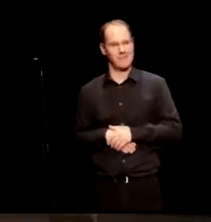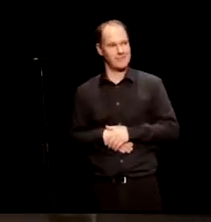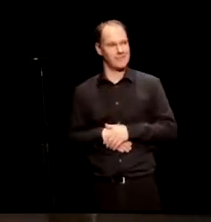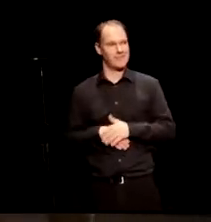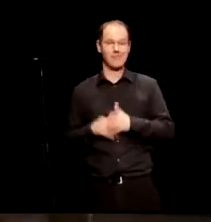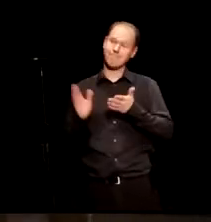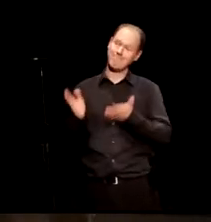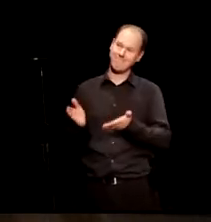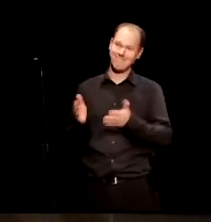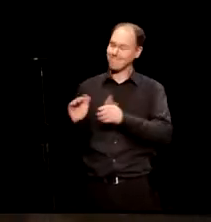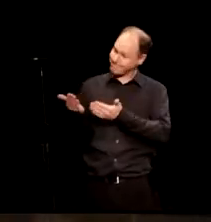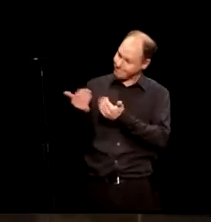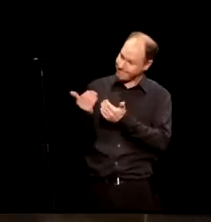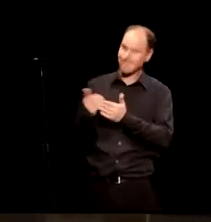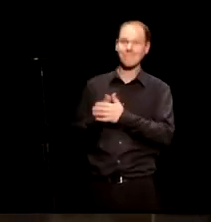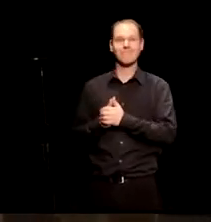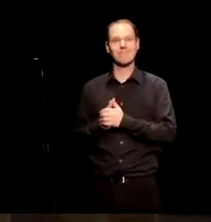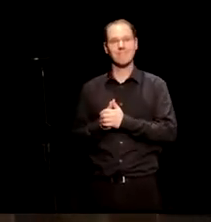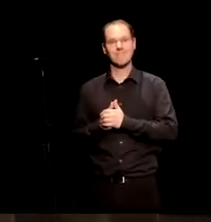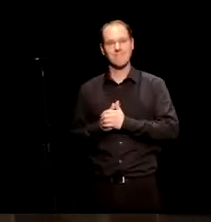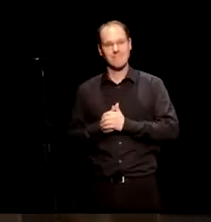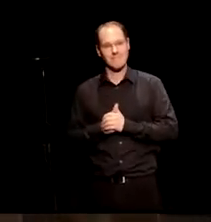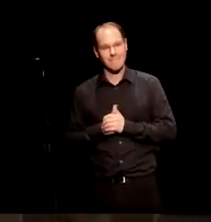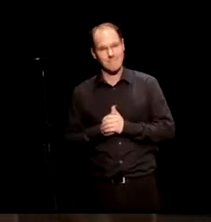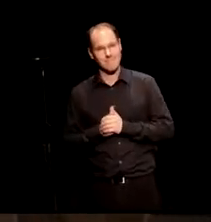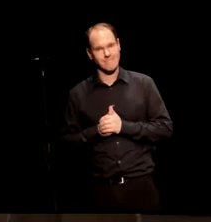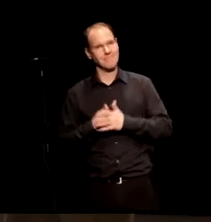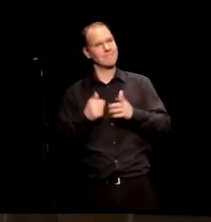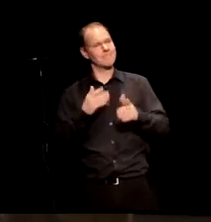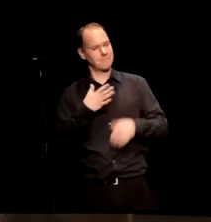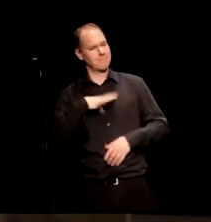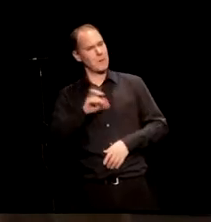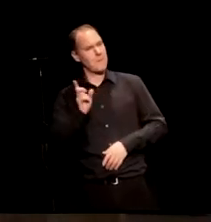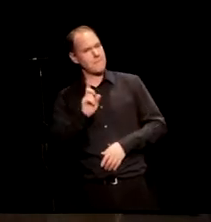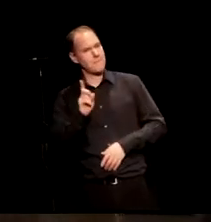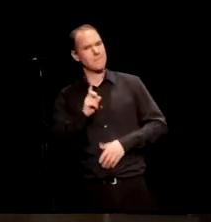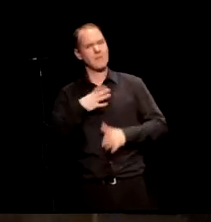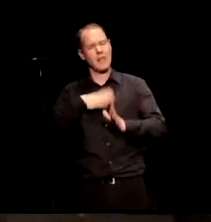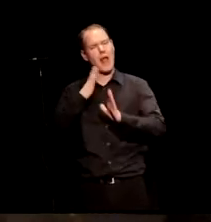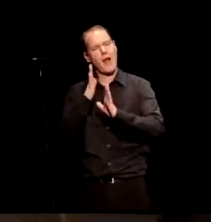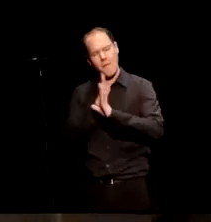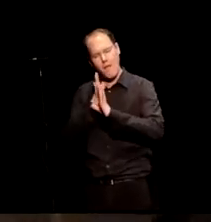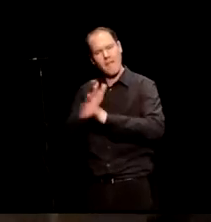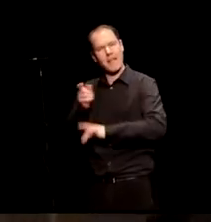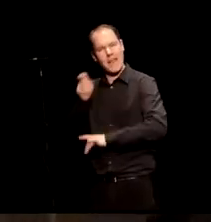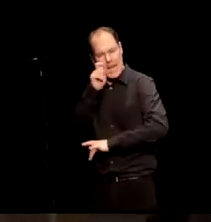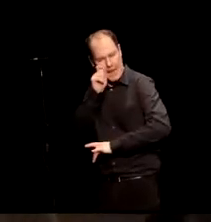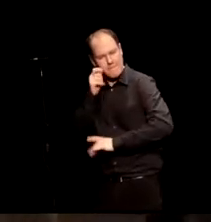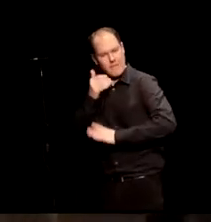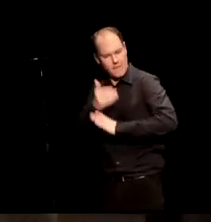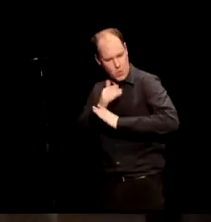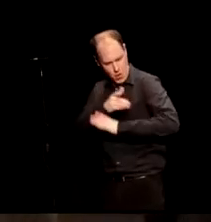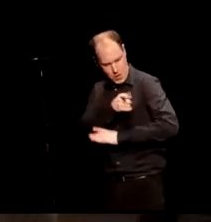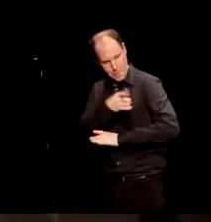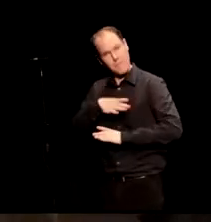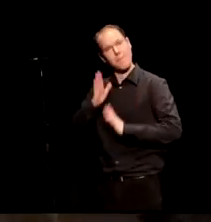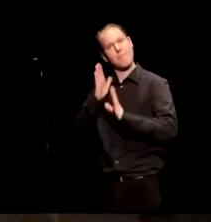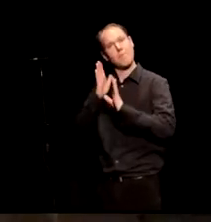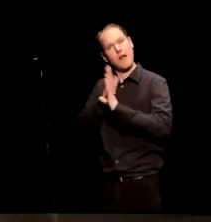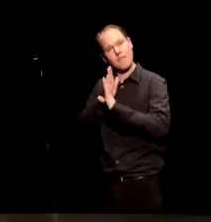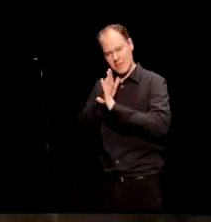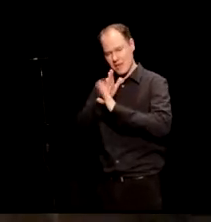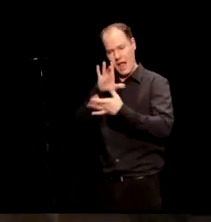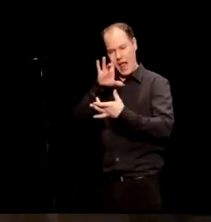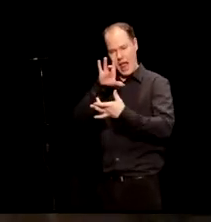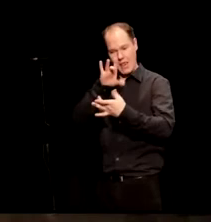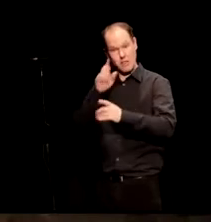Go ahead, Miss Rita. I want a little private detective work doing in connection with